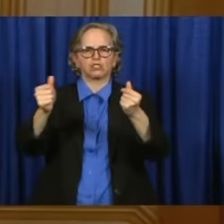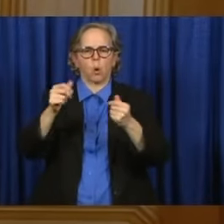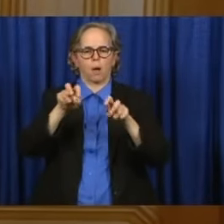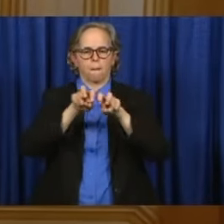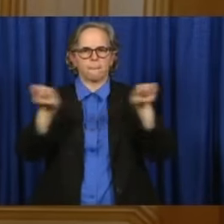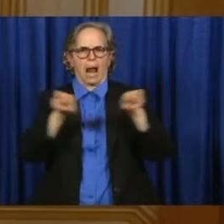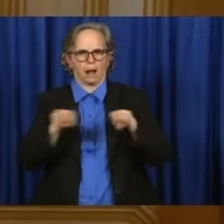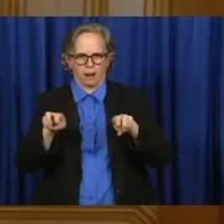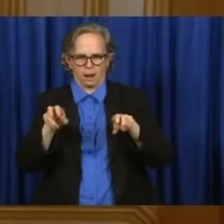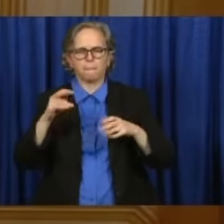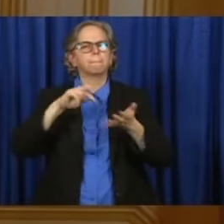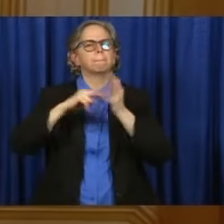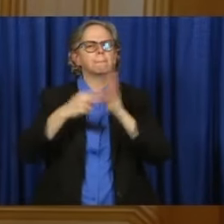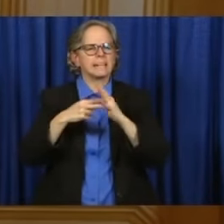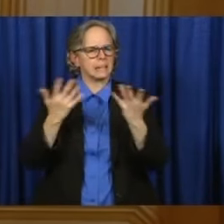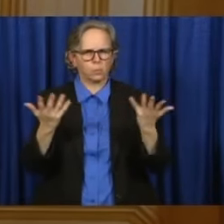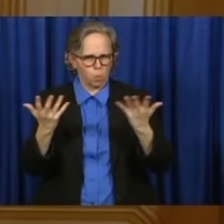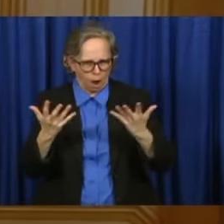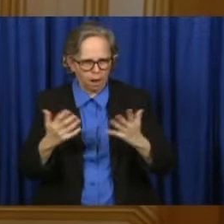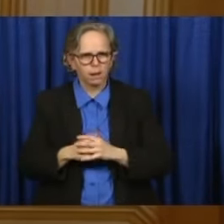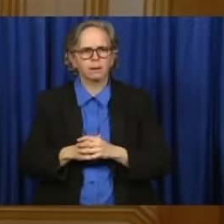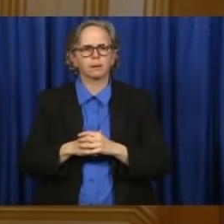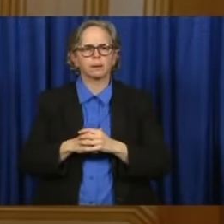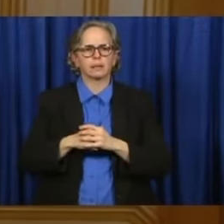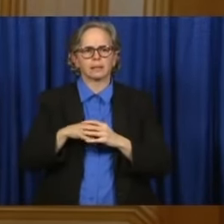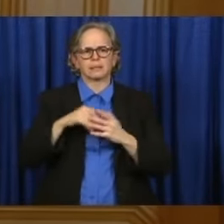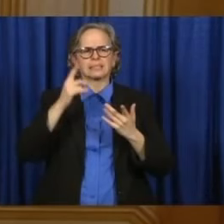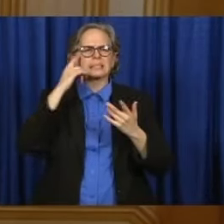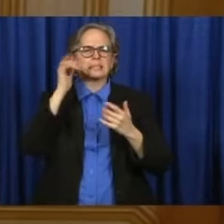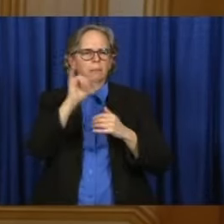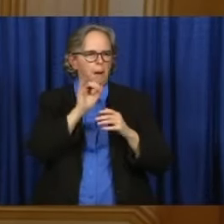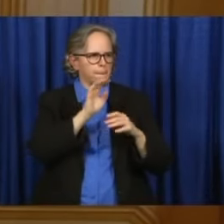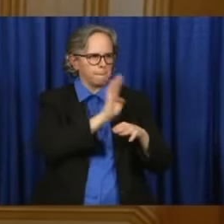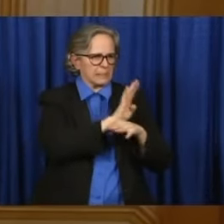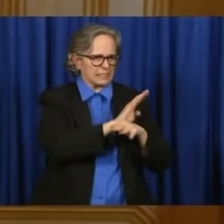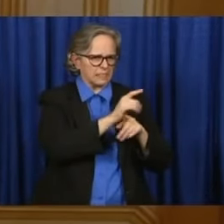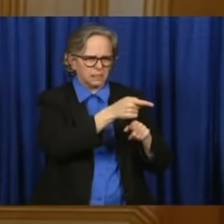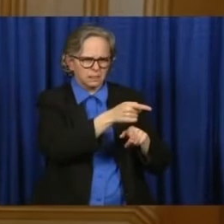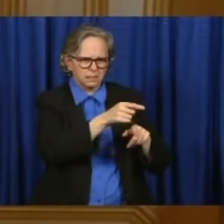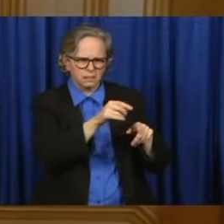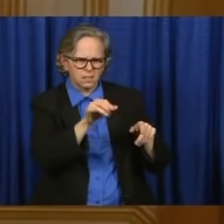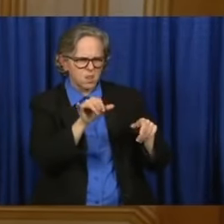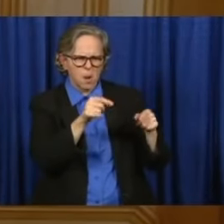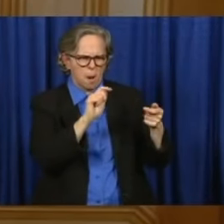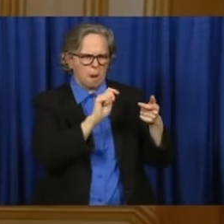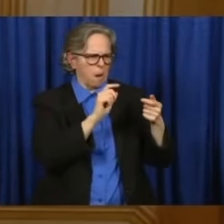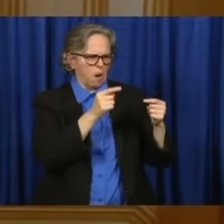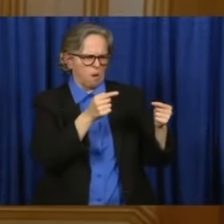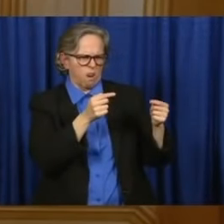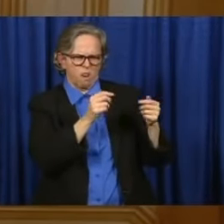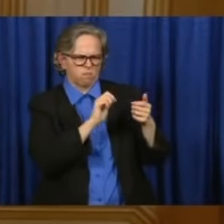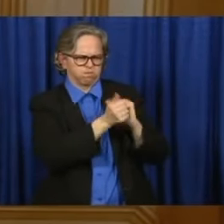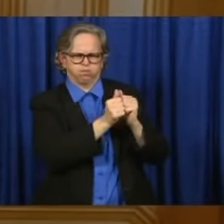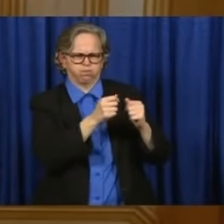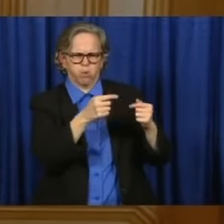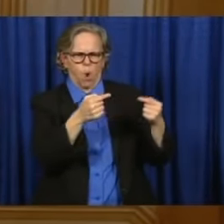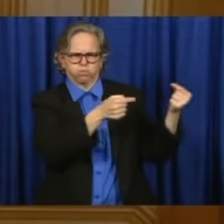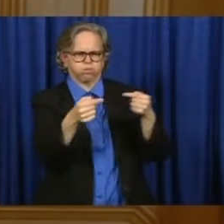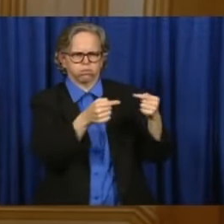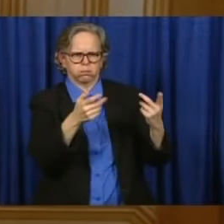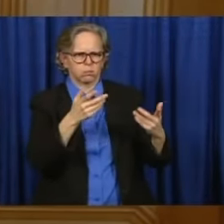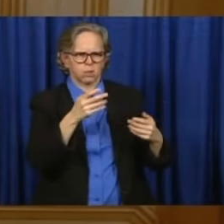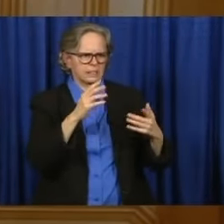similar businesses are being treated differently in different counties or under different health